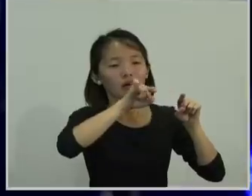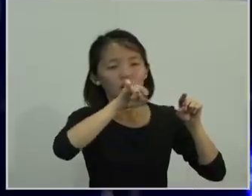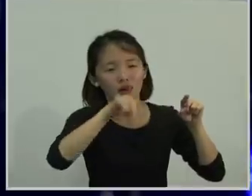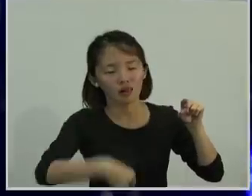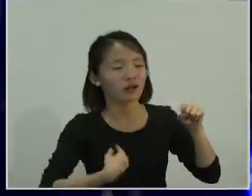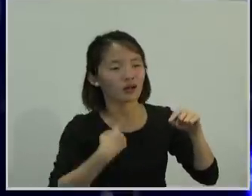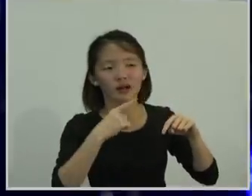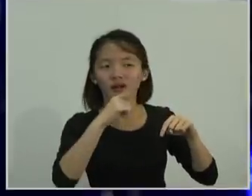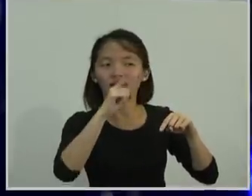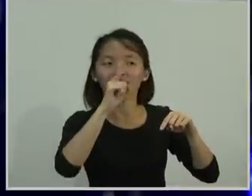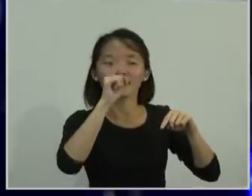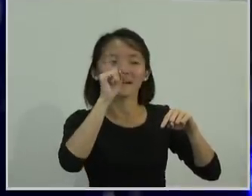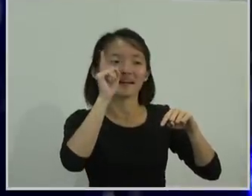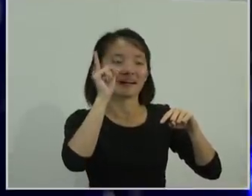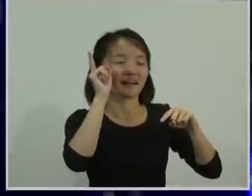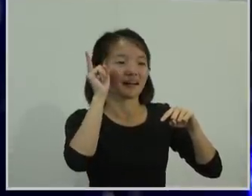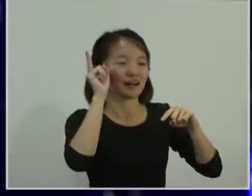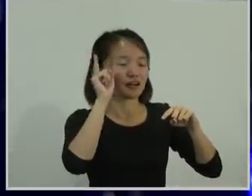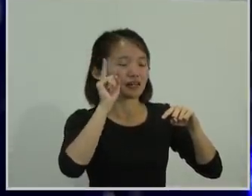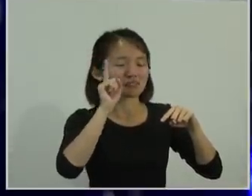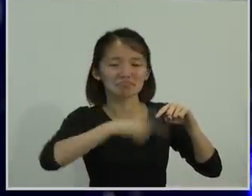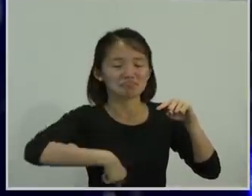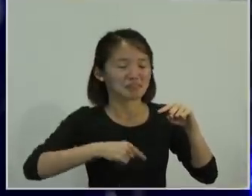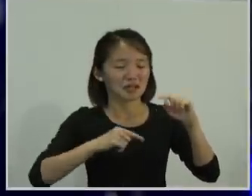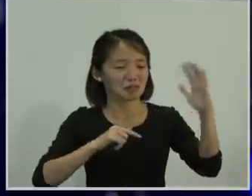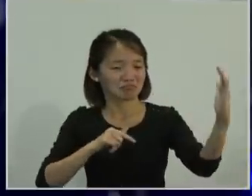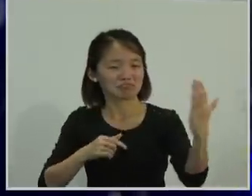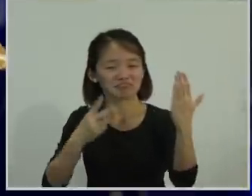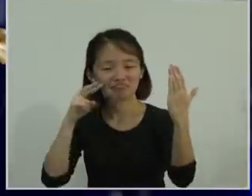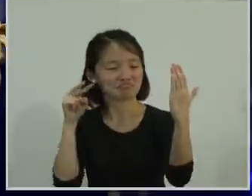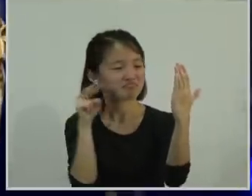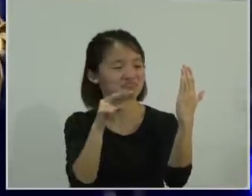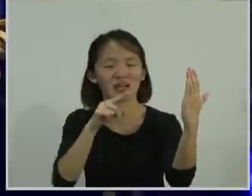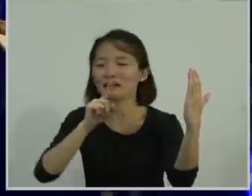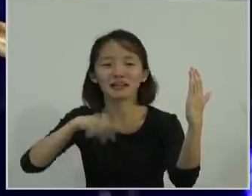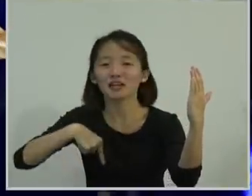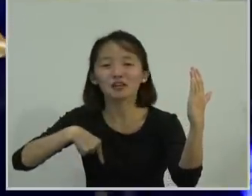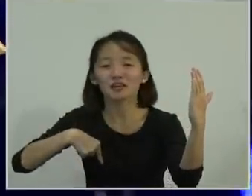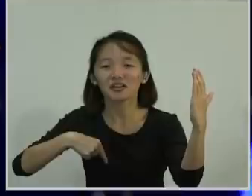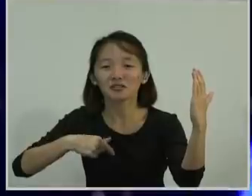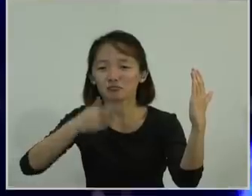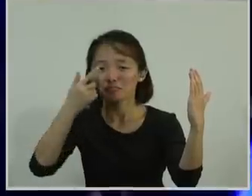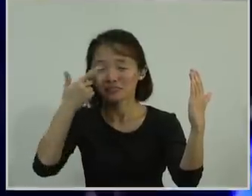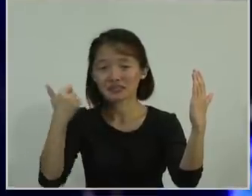even bring myself to look into the mirror because I thought I was ugly.